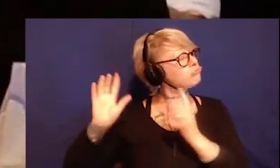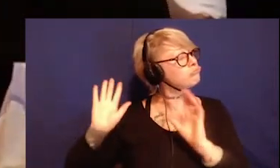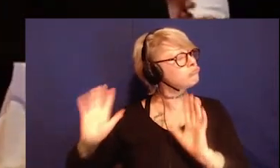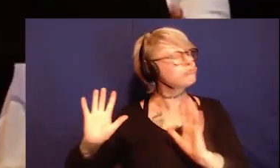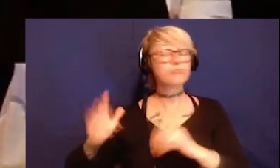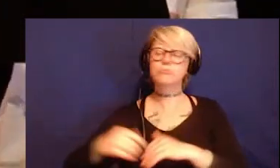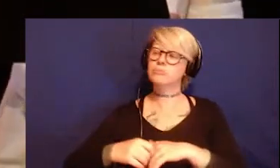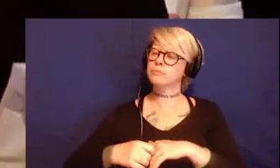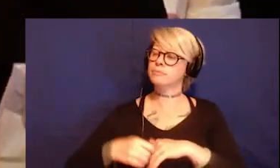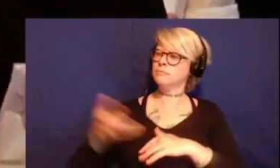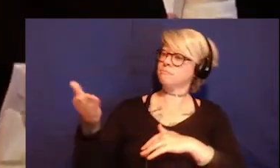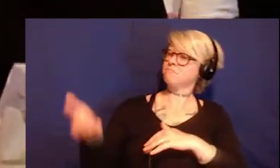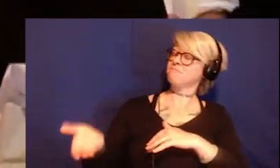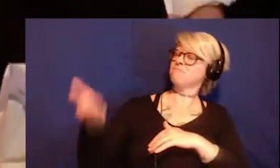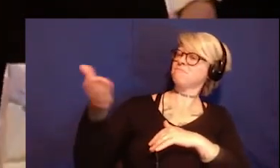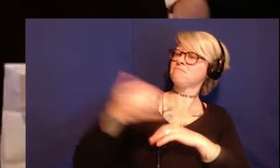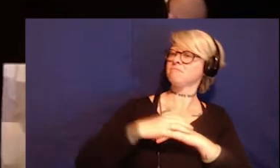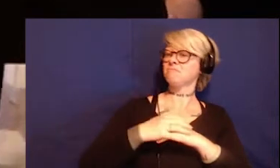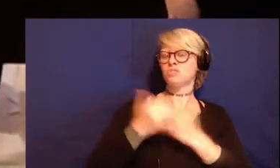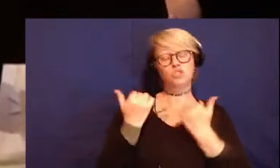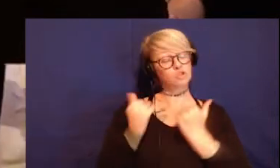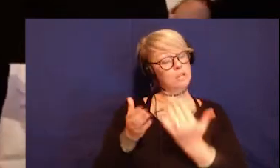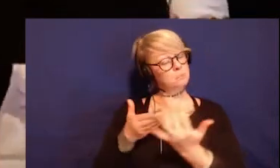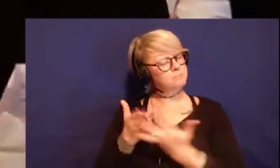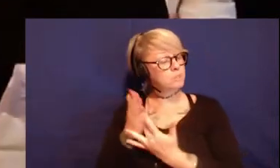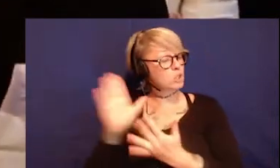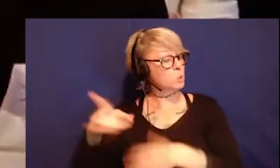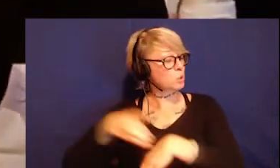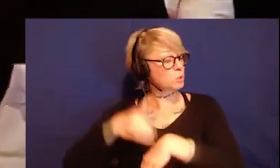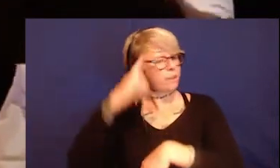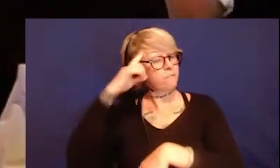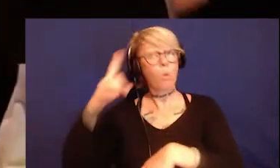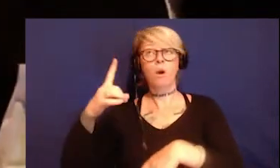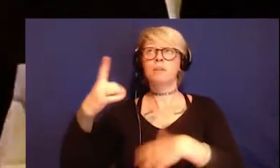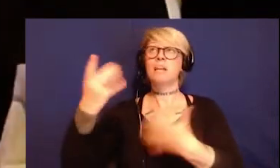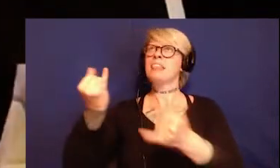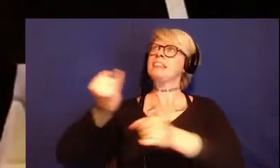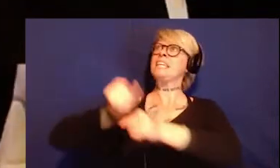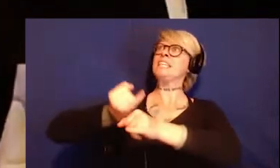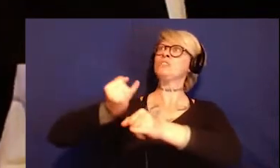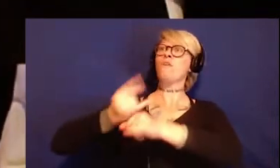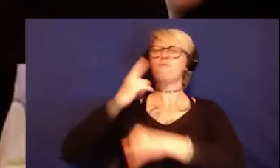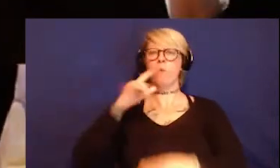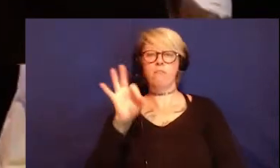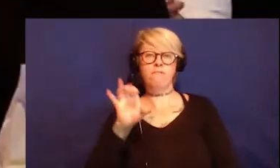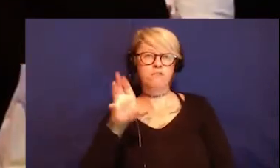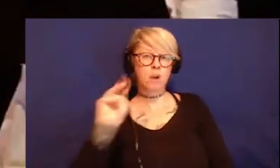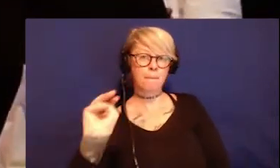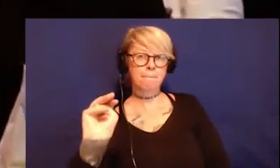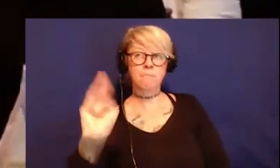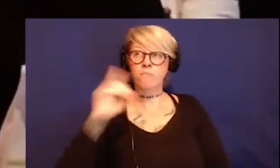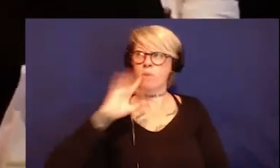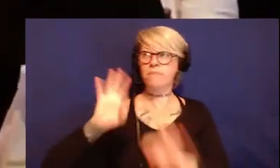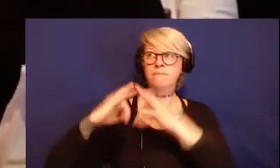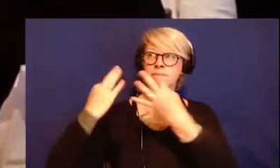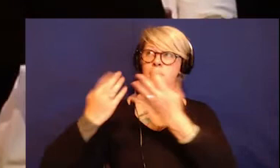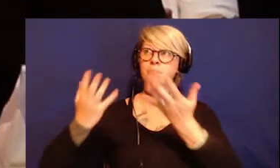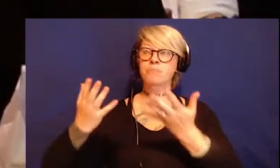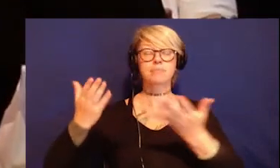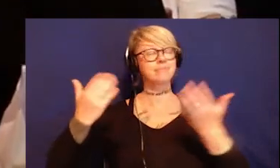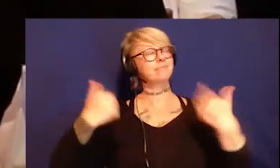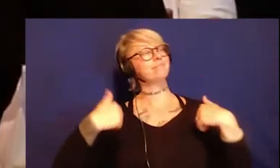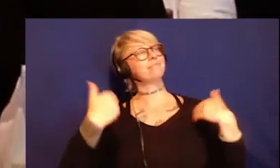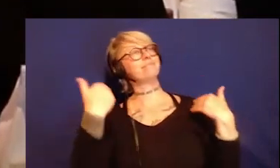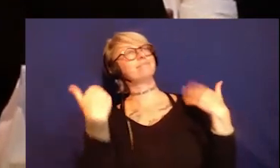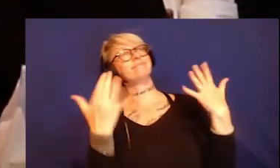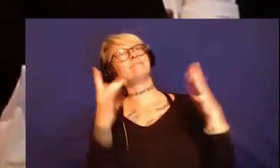know, here you are, just trying to do your duty for the institution, for the firm. And, you know, there I am in Santa Barbara on a hill